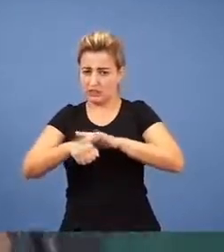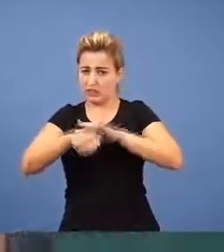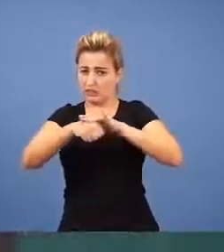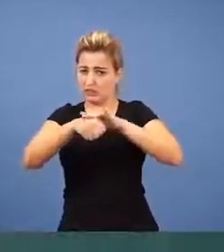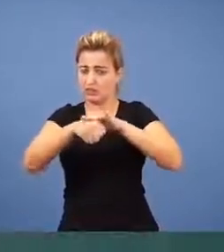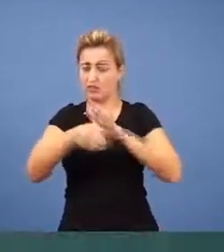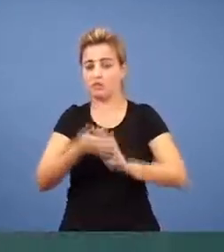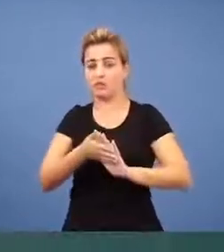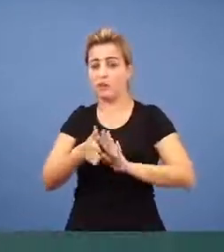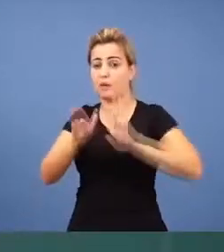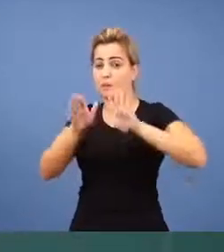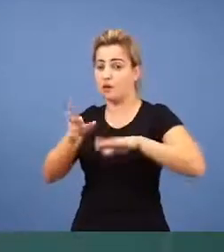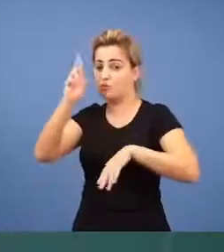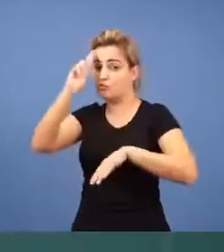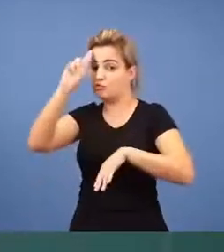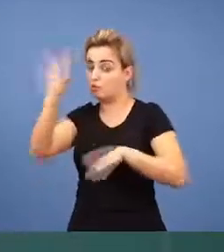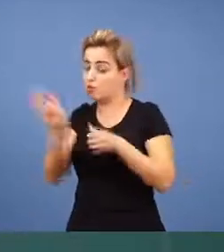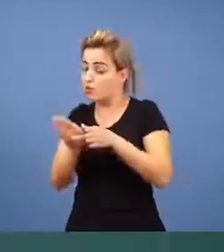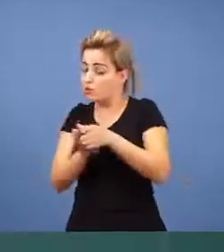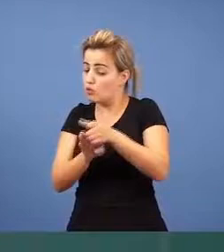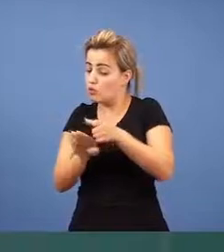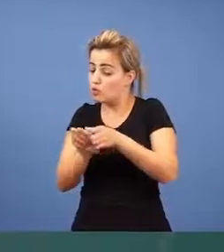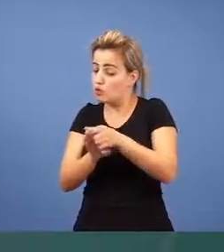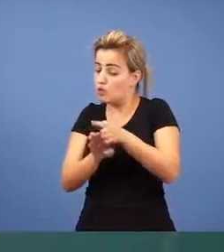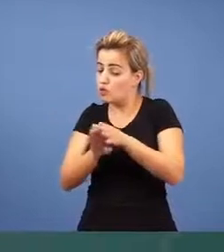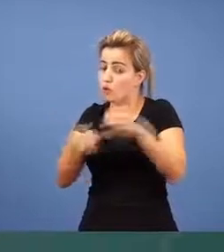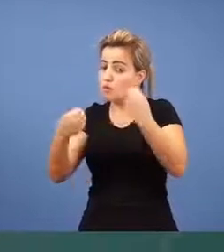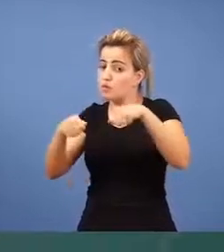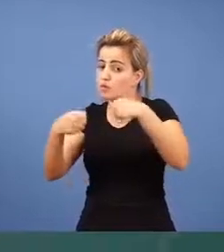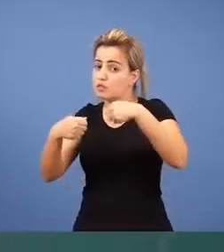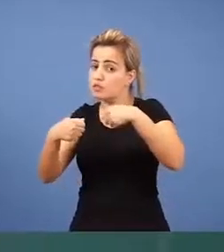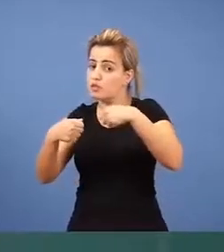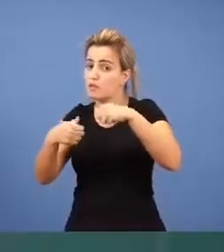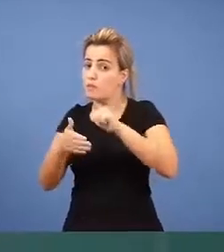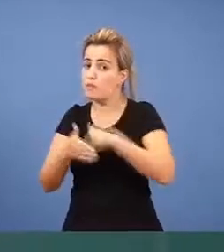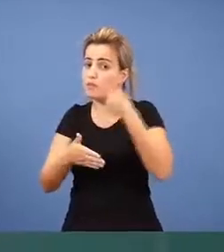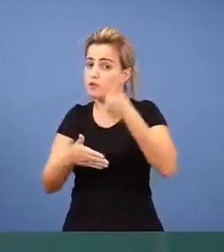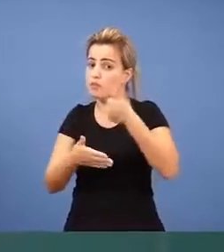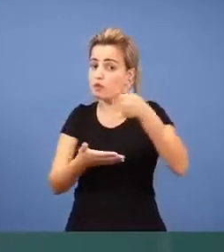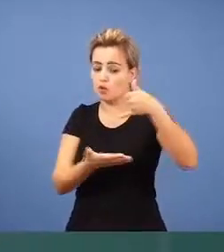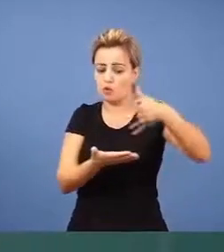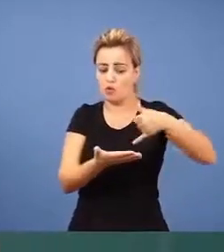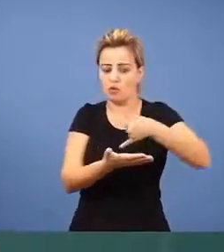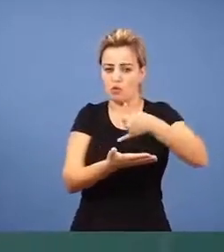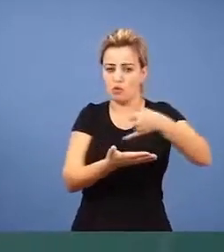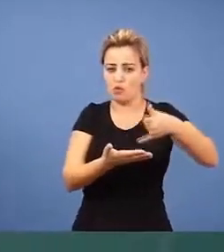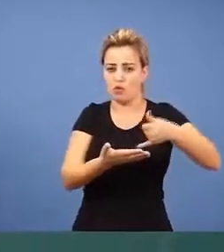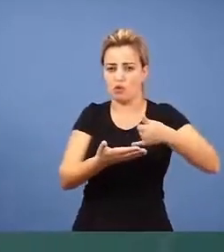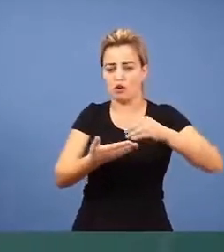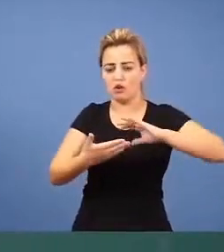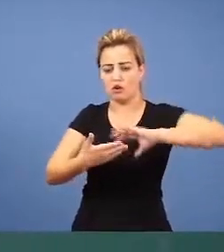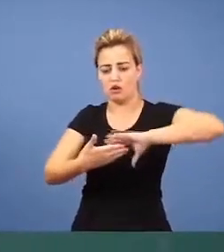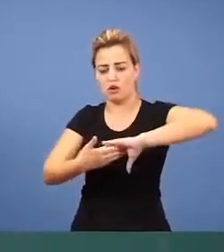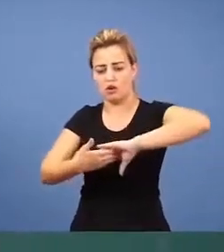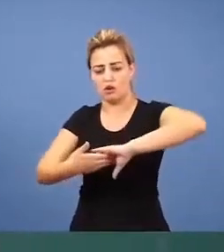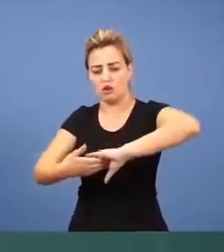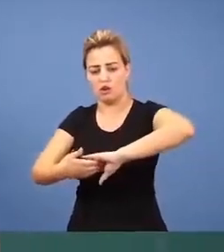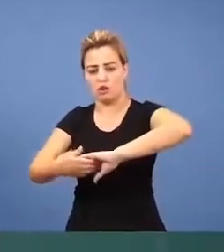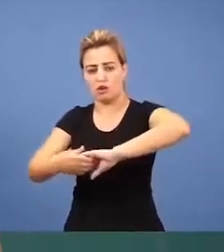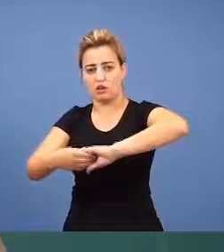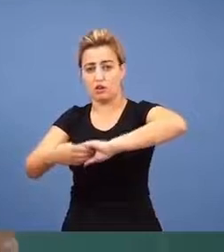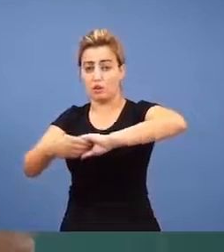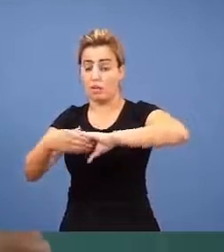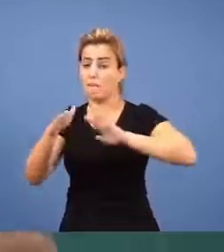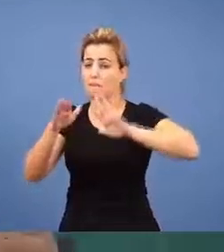very much wounded. There was instruction from the Lord to them saying that the man needed to put oil on his hand in order to greet